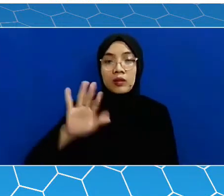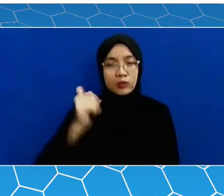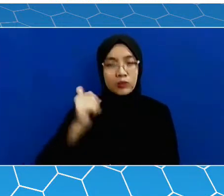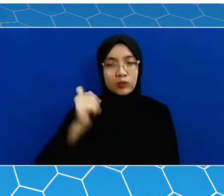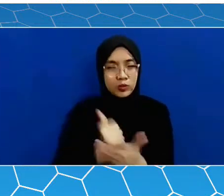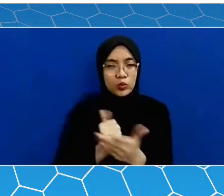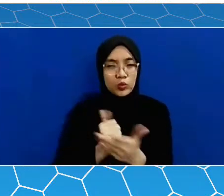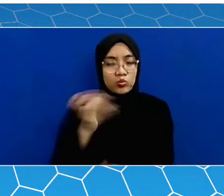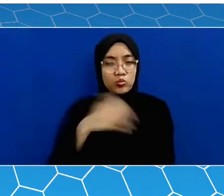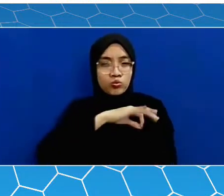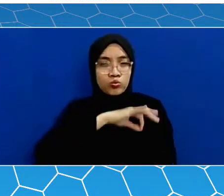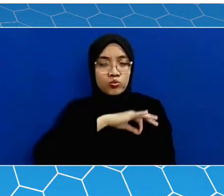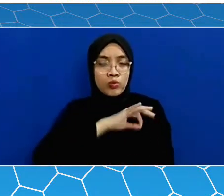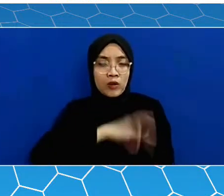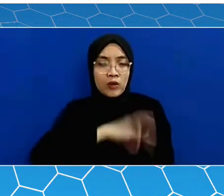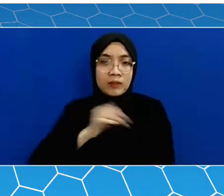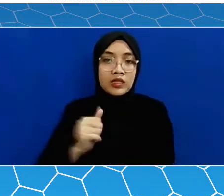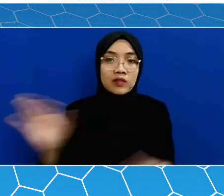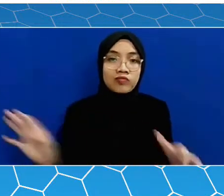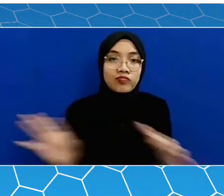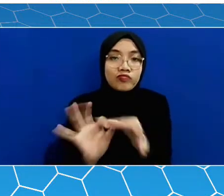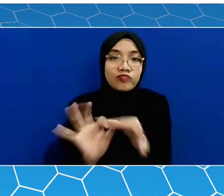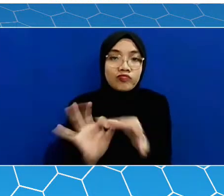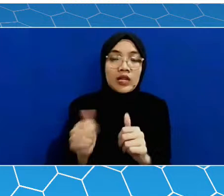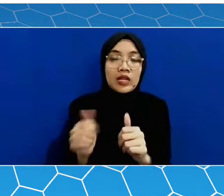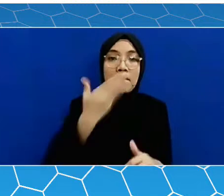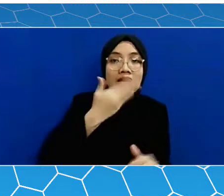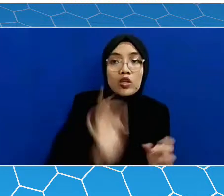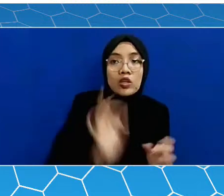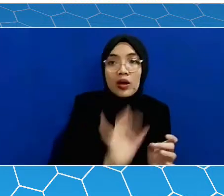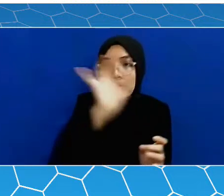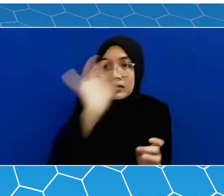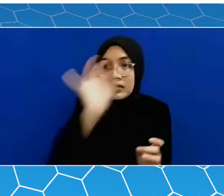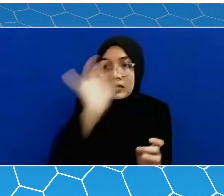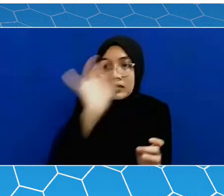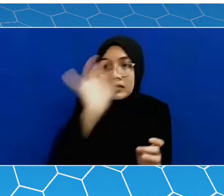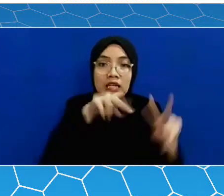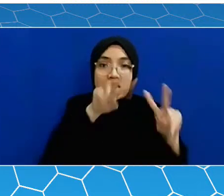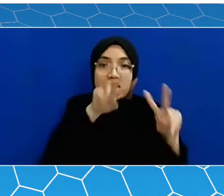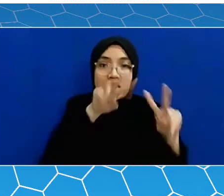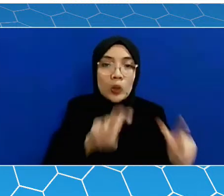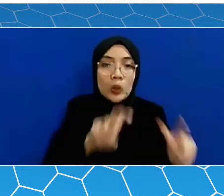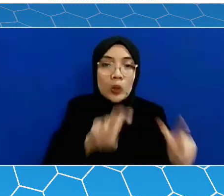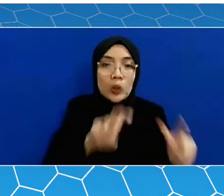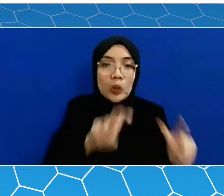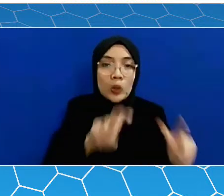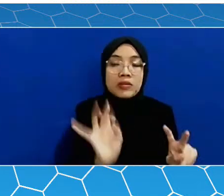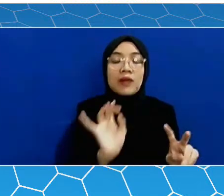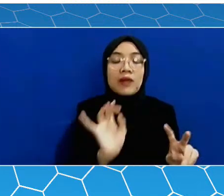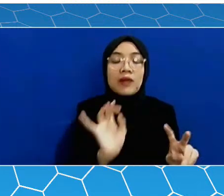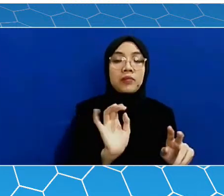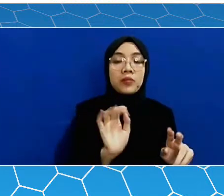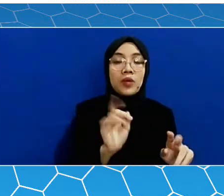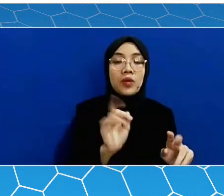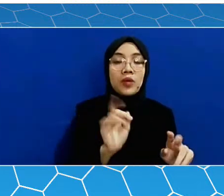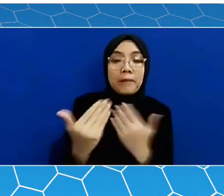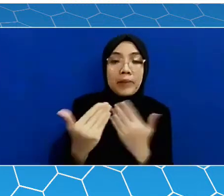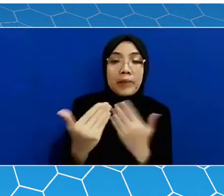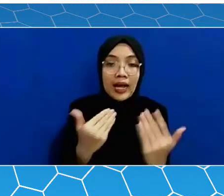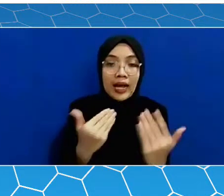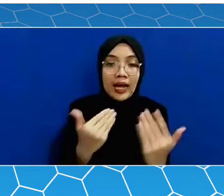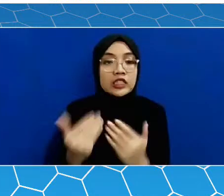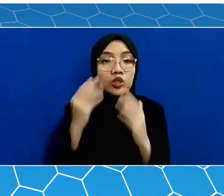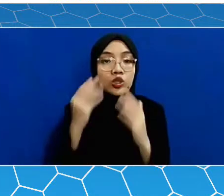language agnostic, and it includes an app for customized assessments, but